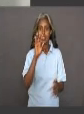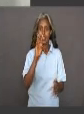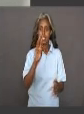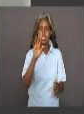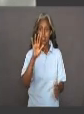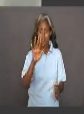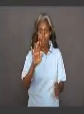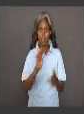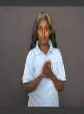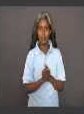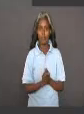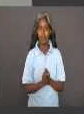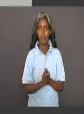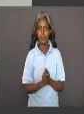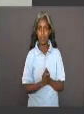765,